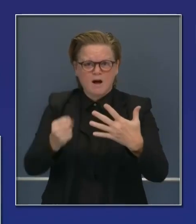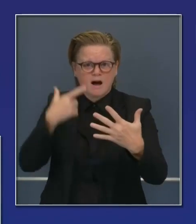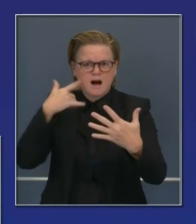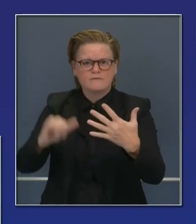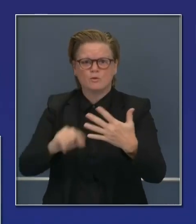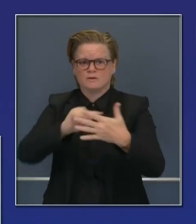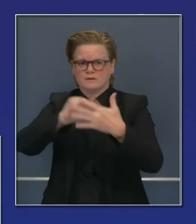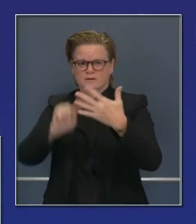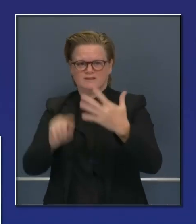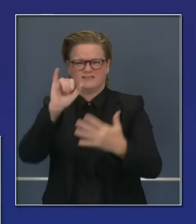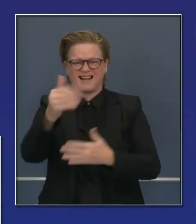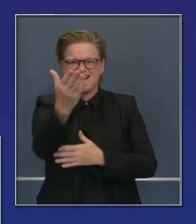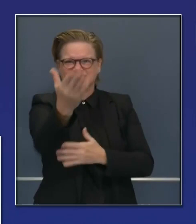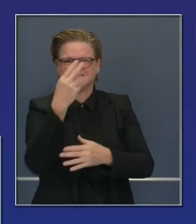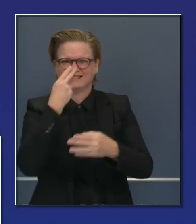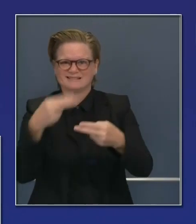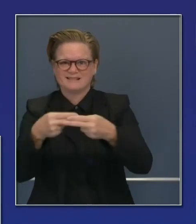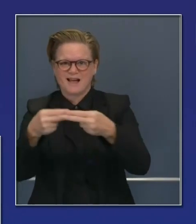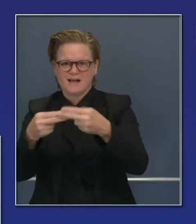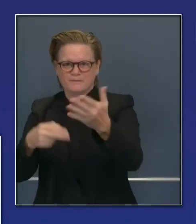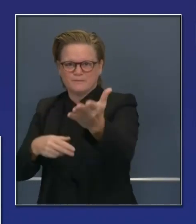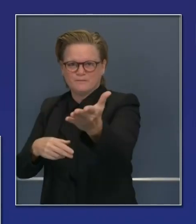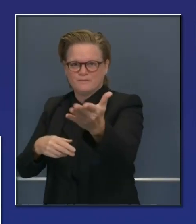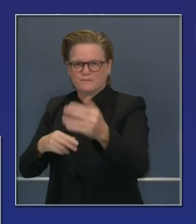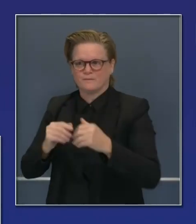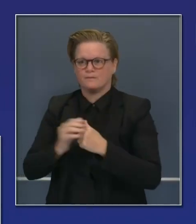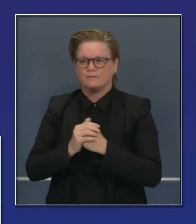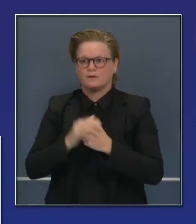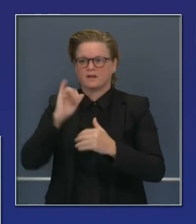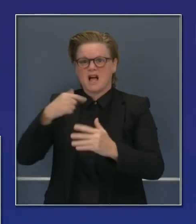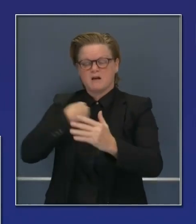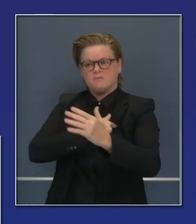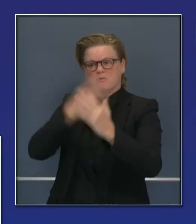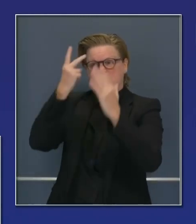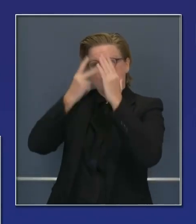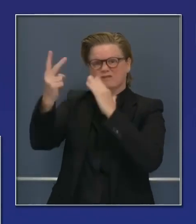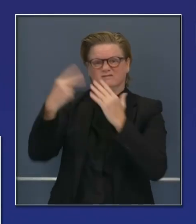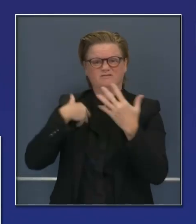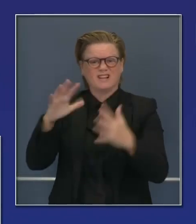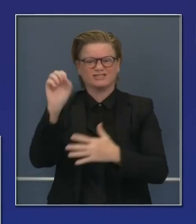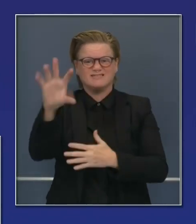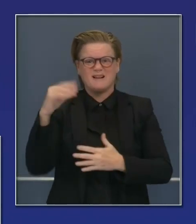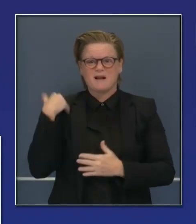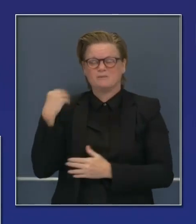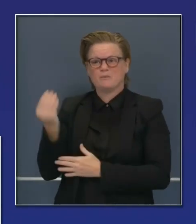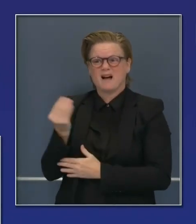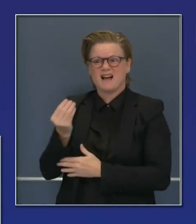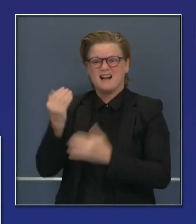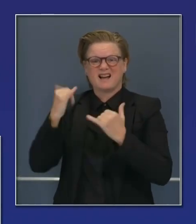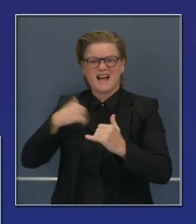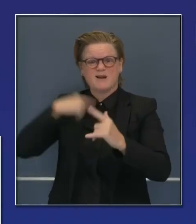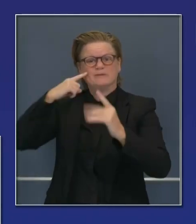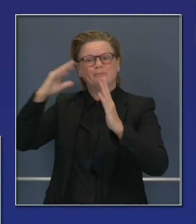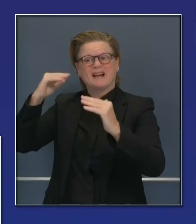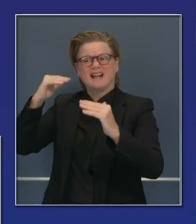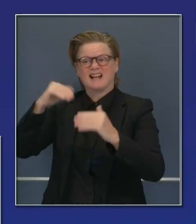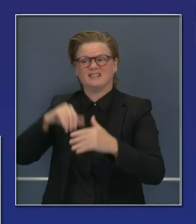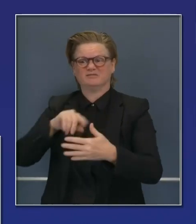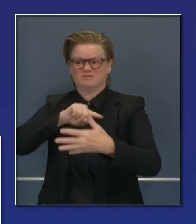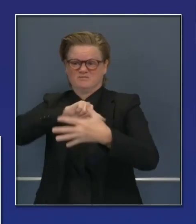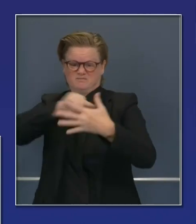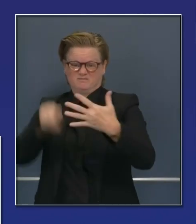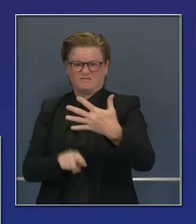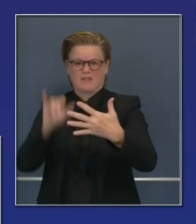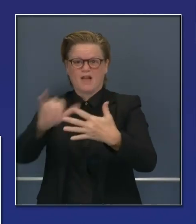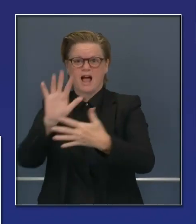what our projections suggest. The 5 regions that we have highlighted, most of these,